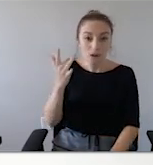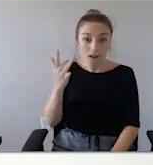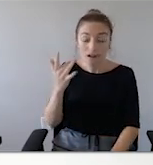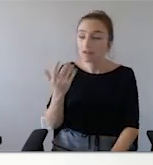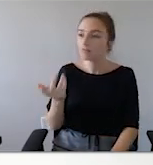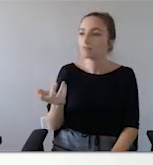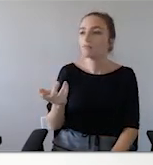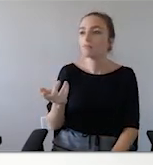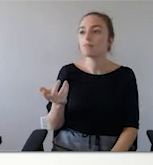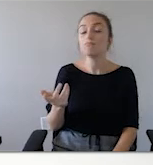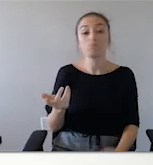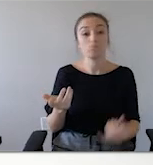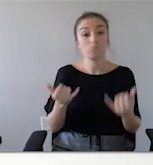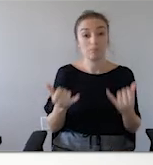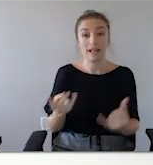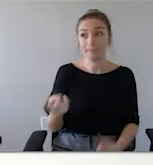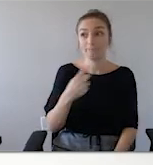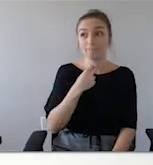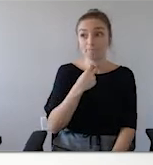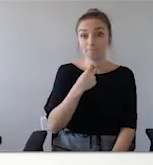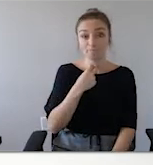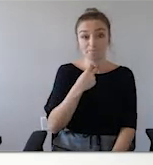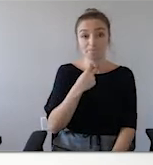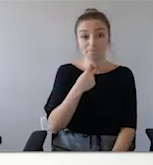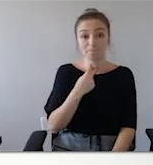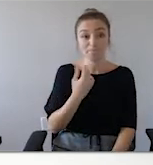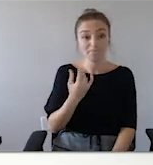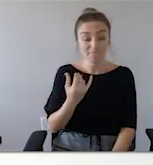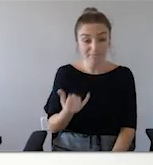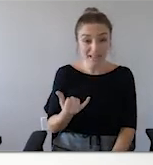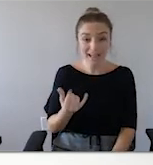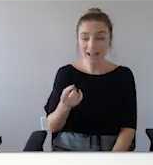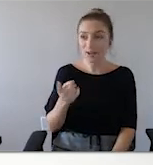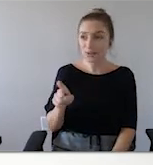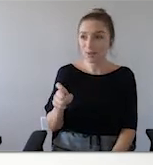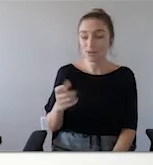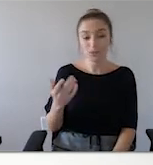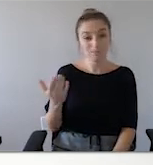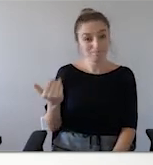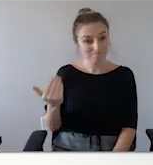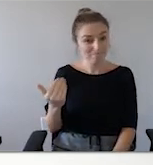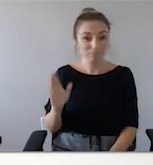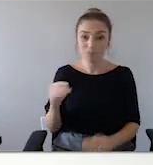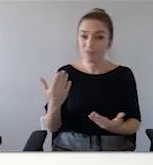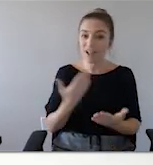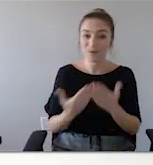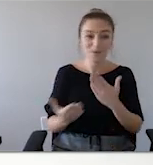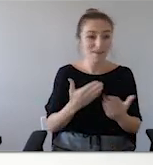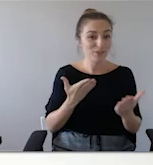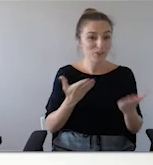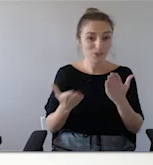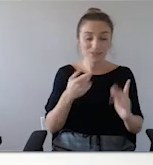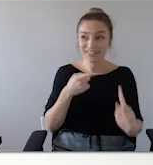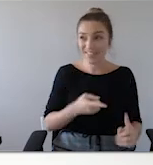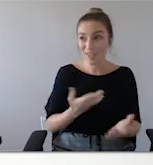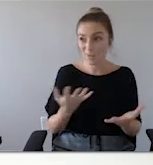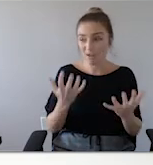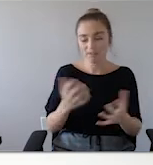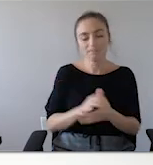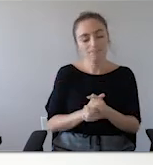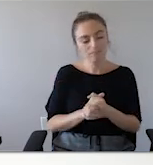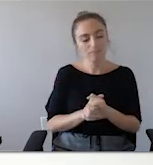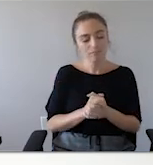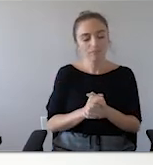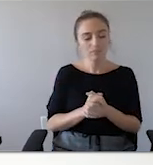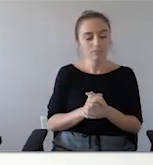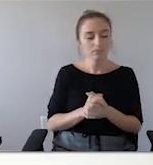you're stuck. Now you're going to have to basically fork it over. And those are the kind of things that will make for a nice